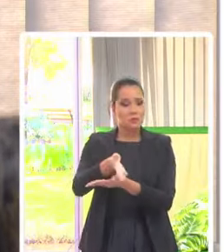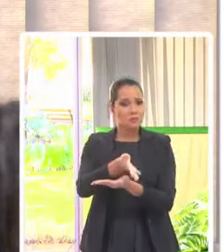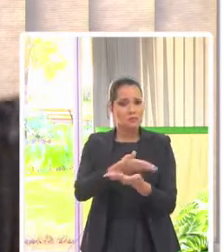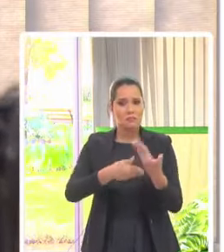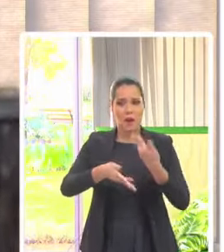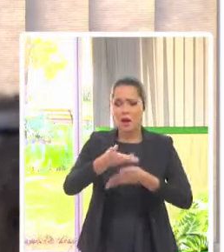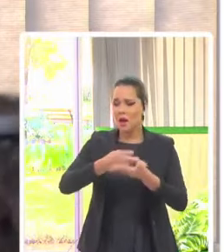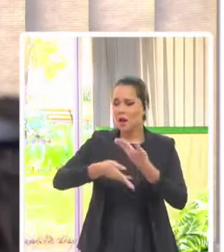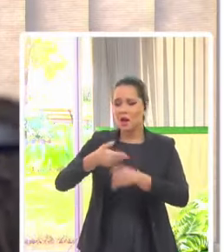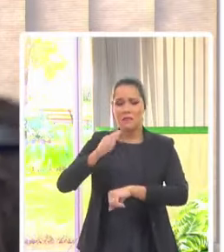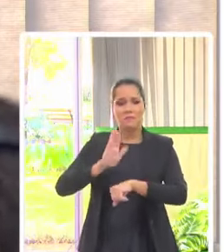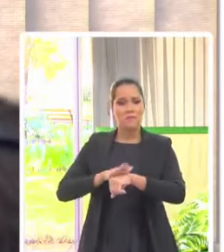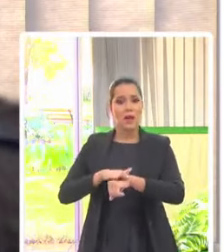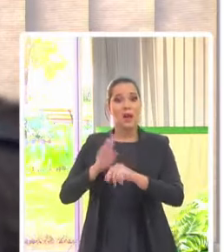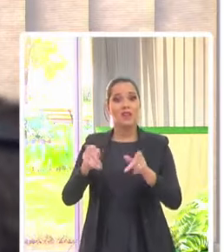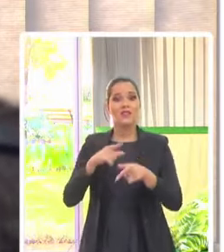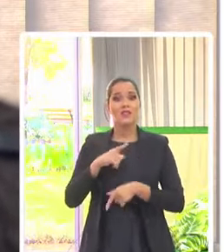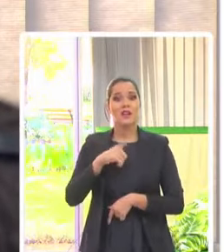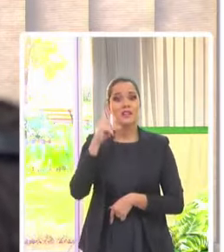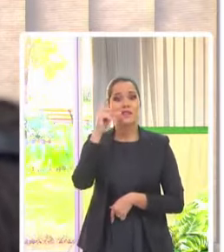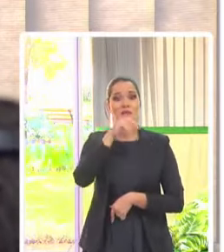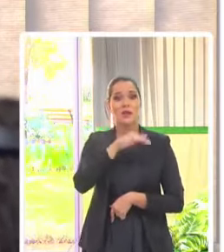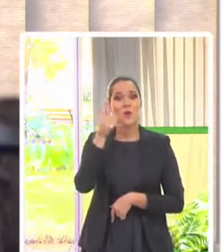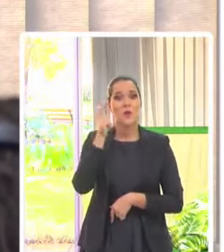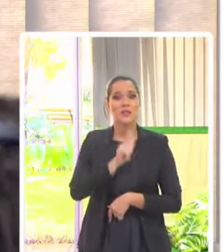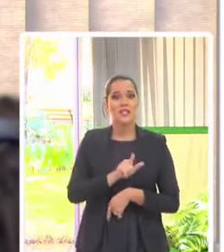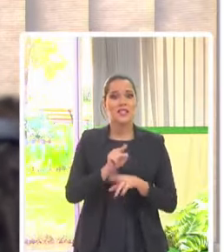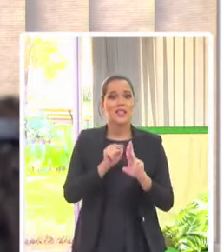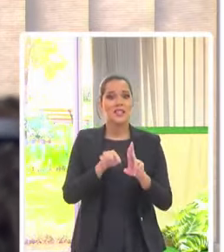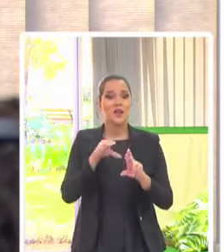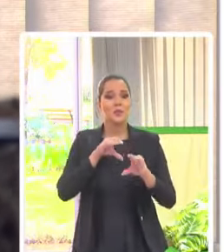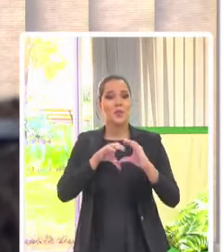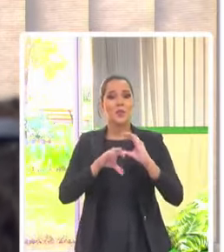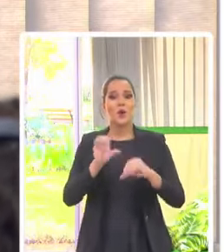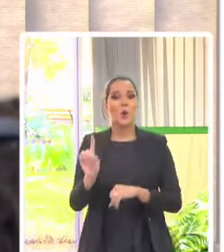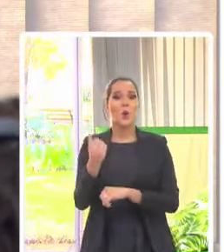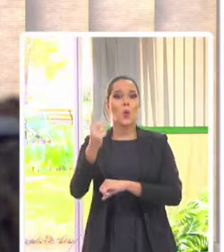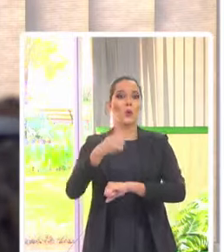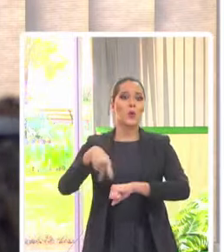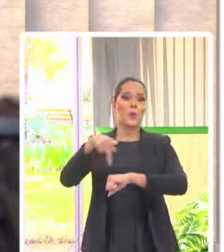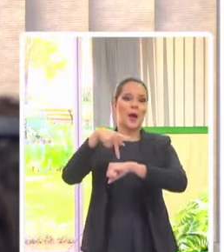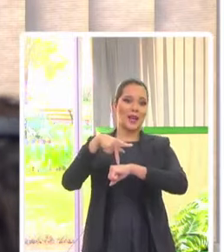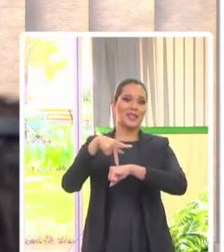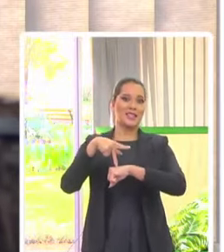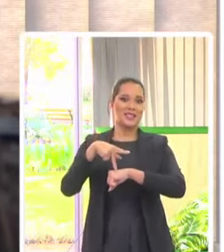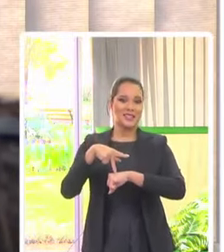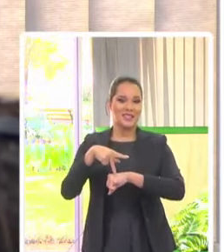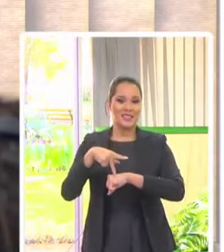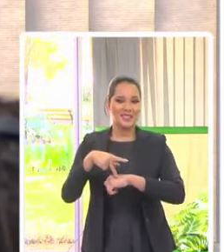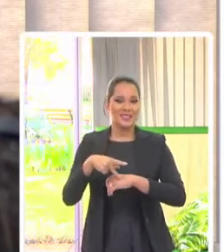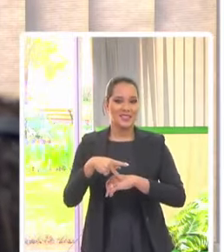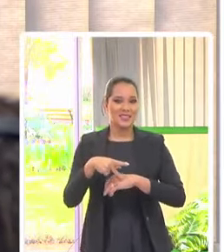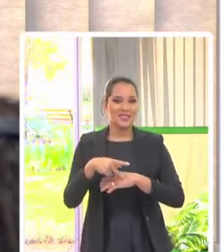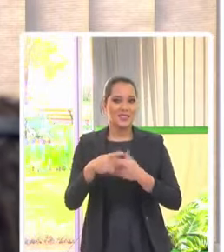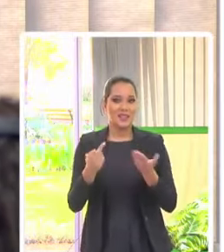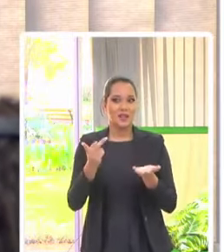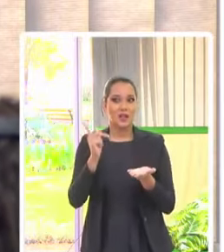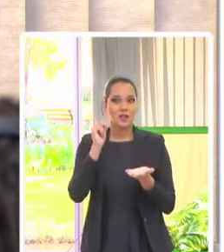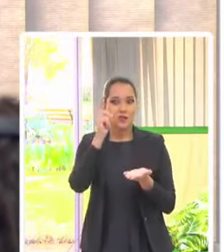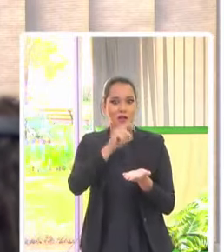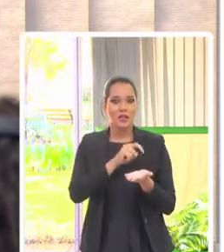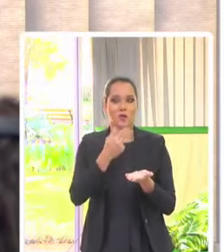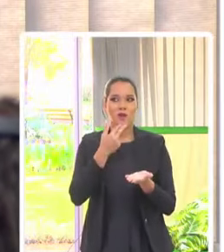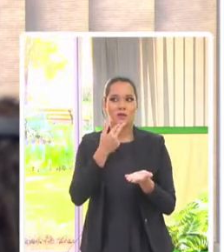sometimes to make interoperability happen within a single language, and you have a platform with 22 or 23 official languages. So you